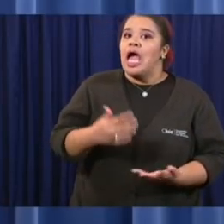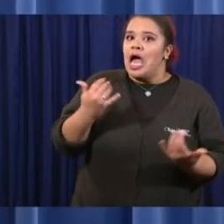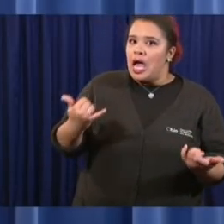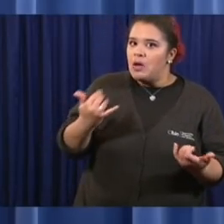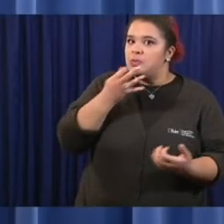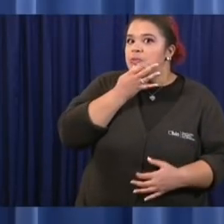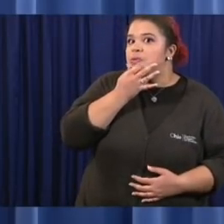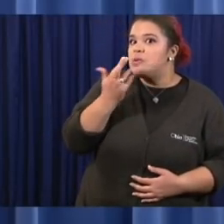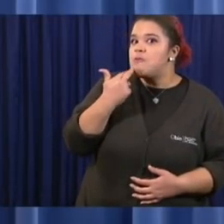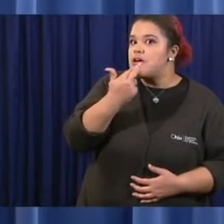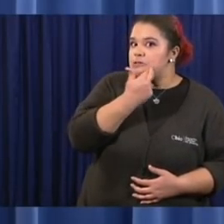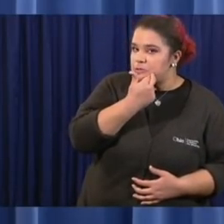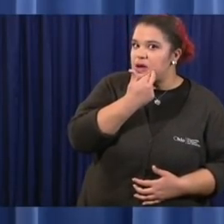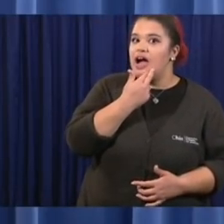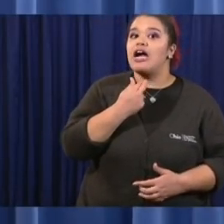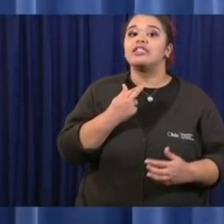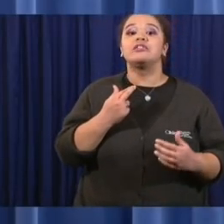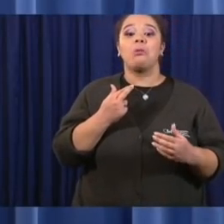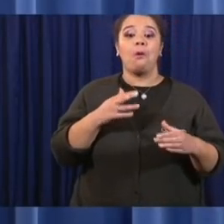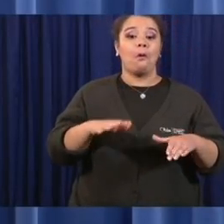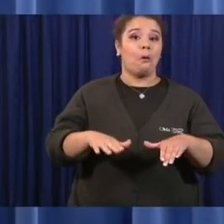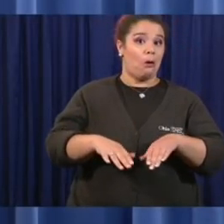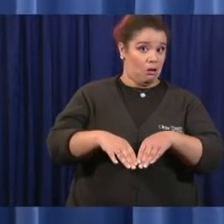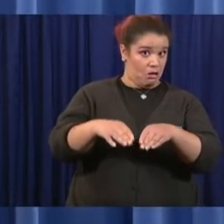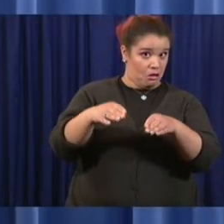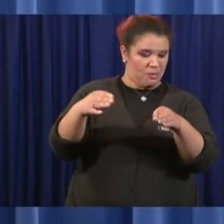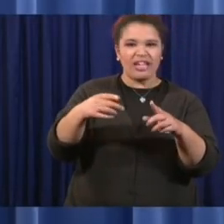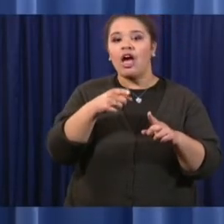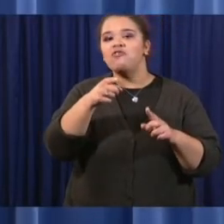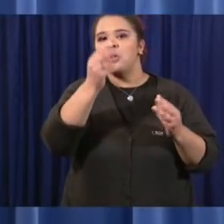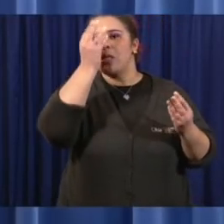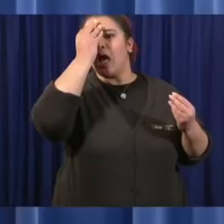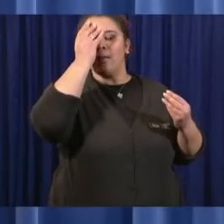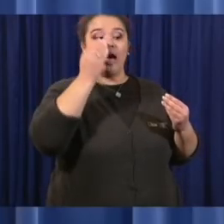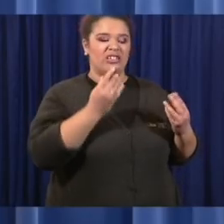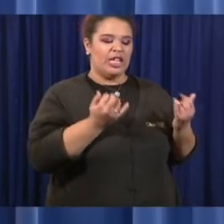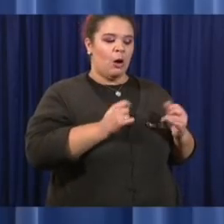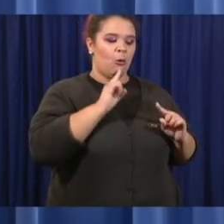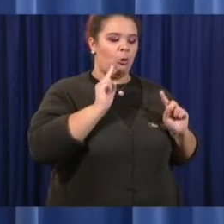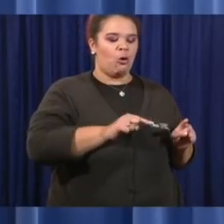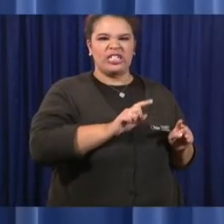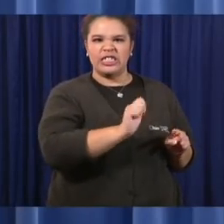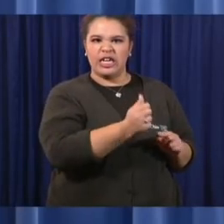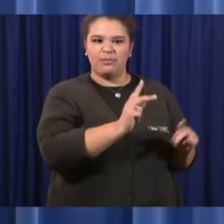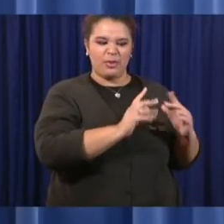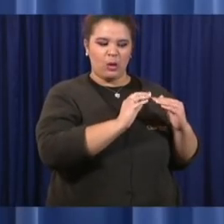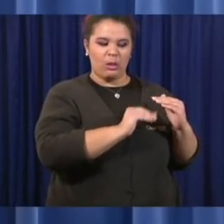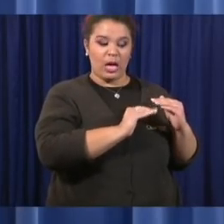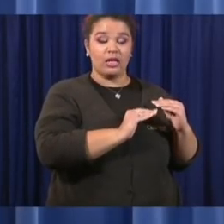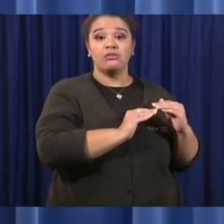given any thought to revising the order to allow more people to gather in the next 2 weeks?